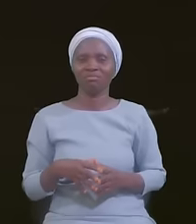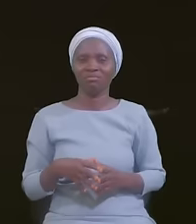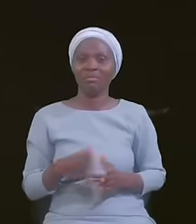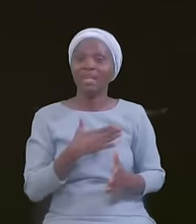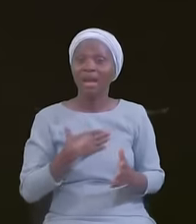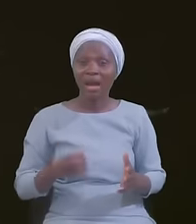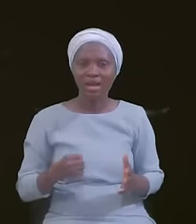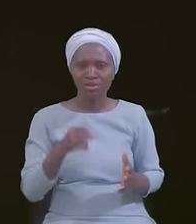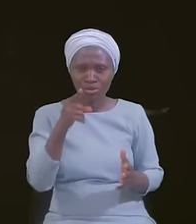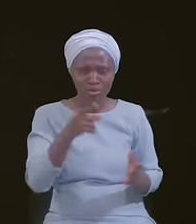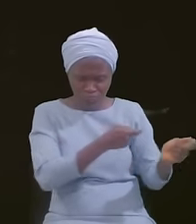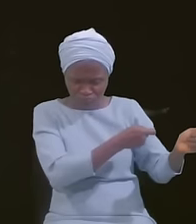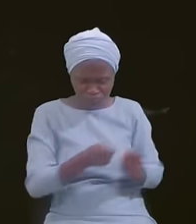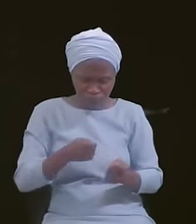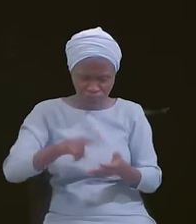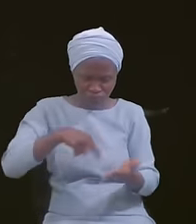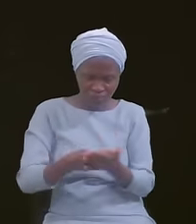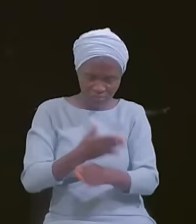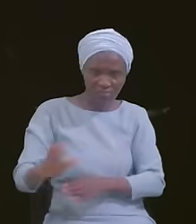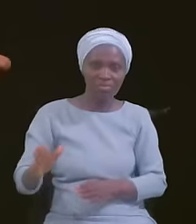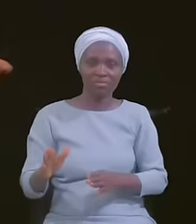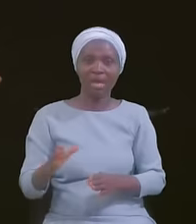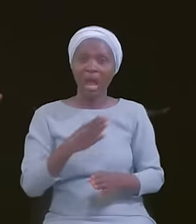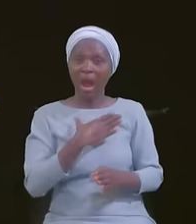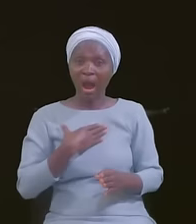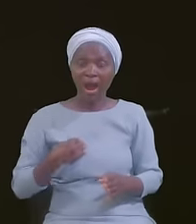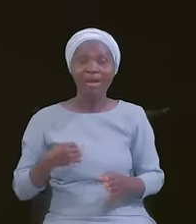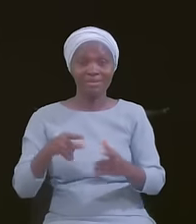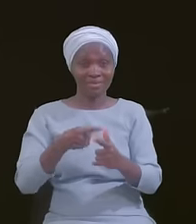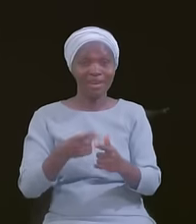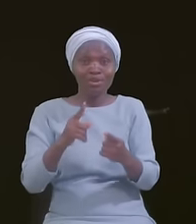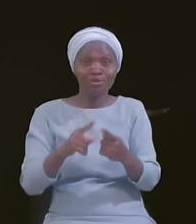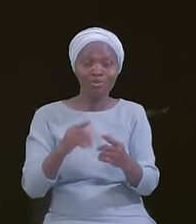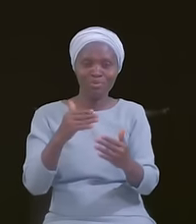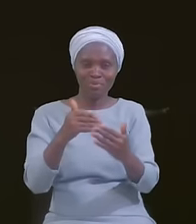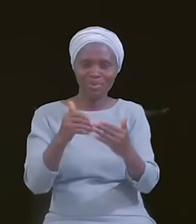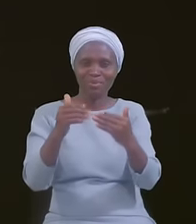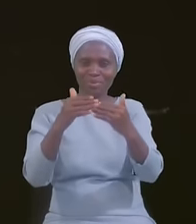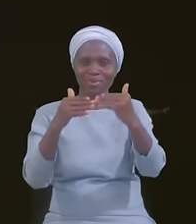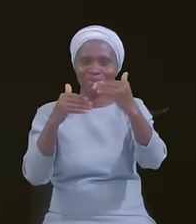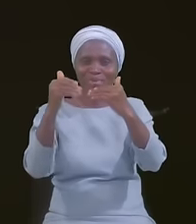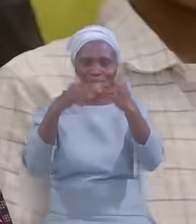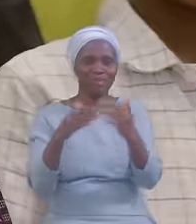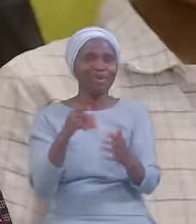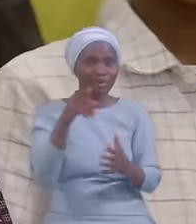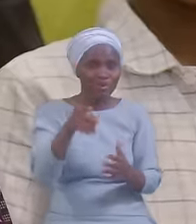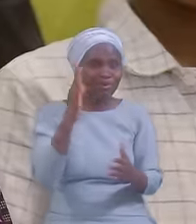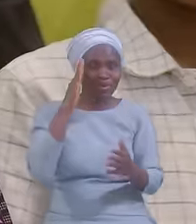And throw it down. And to build, you will build your